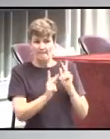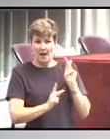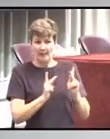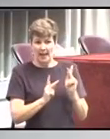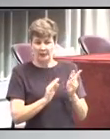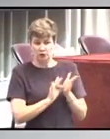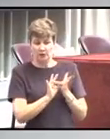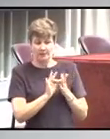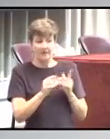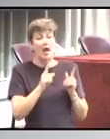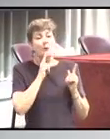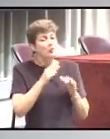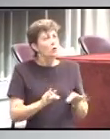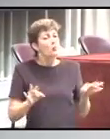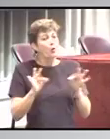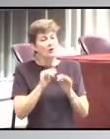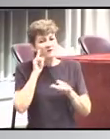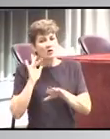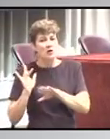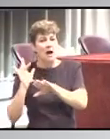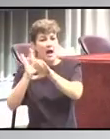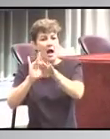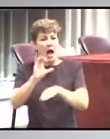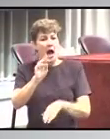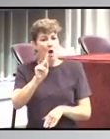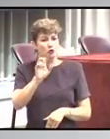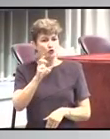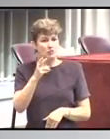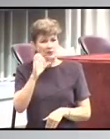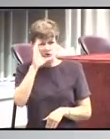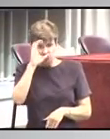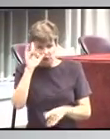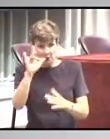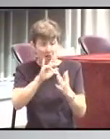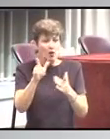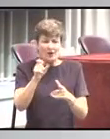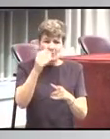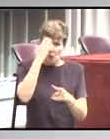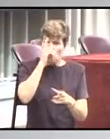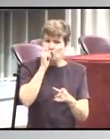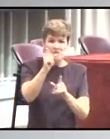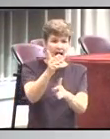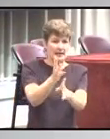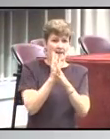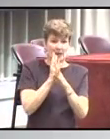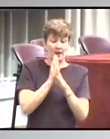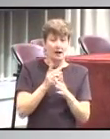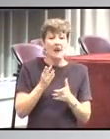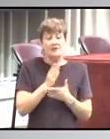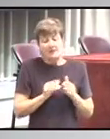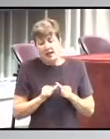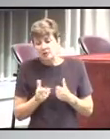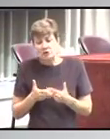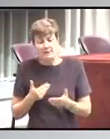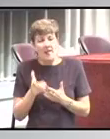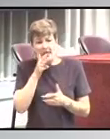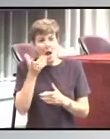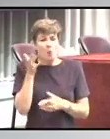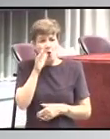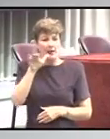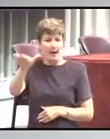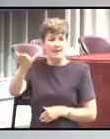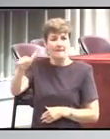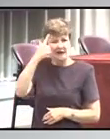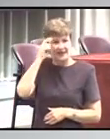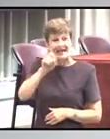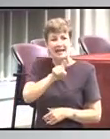really important is outreach, because you need to know who's not coming to you. So for some agencies, it doesn't matter because they're going to come to you because